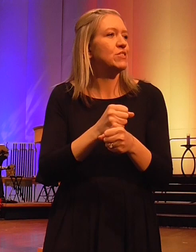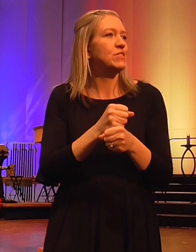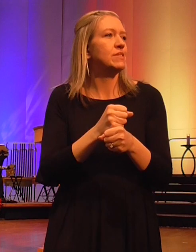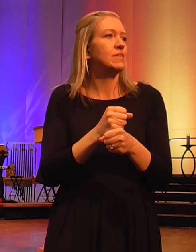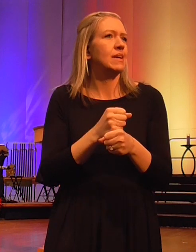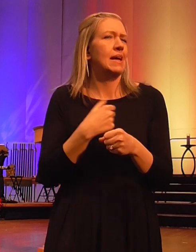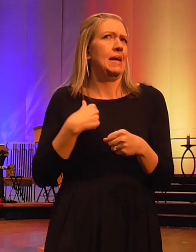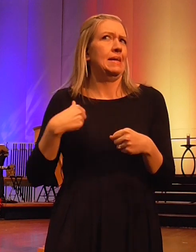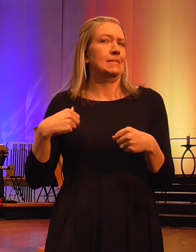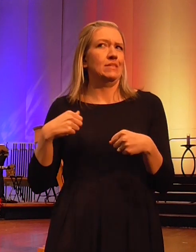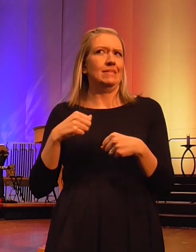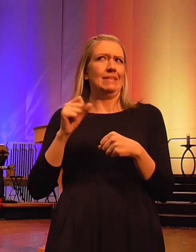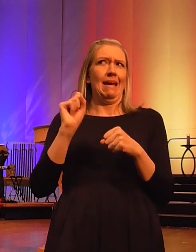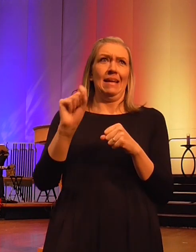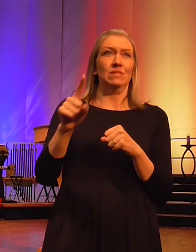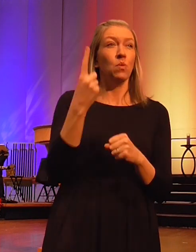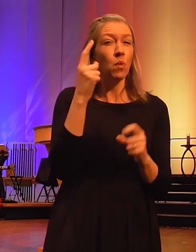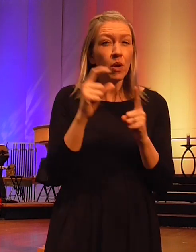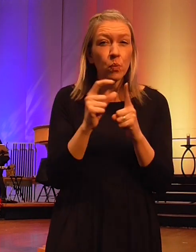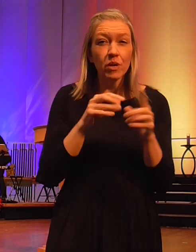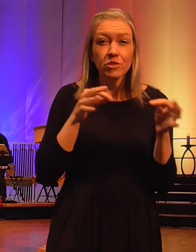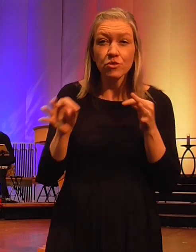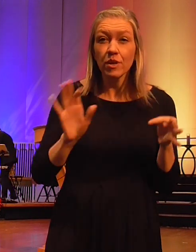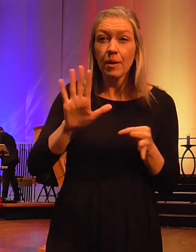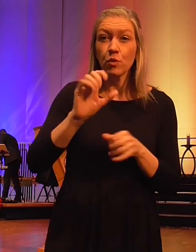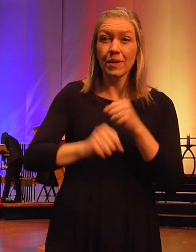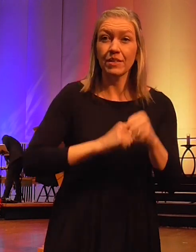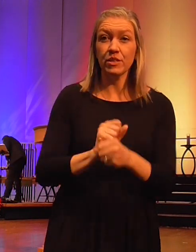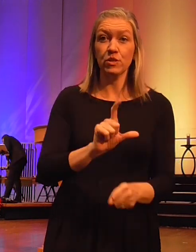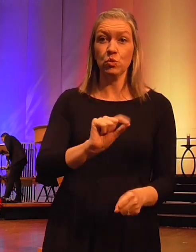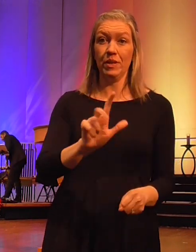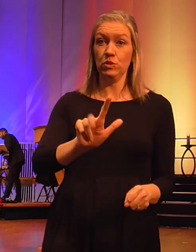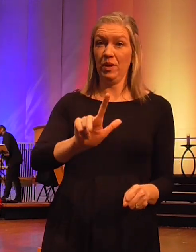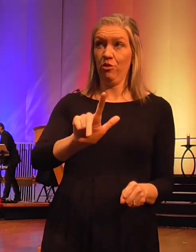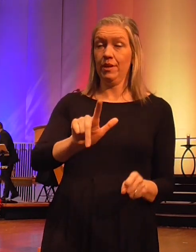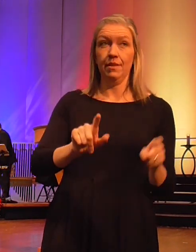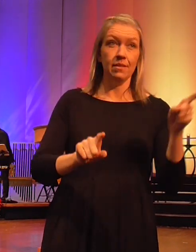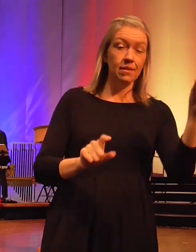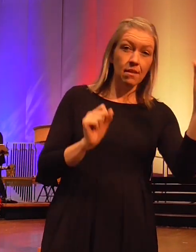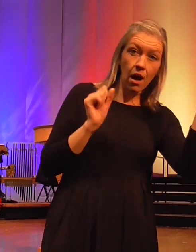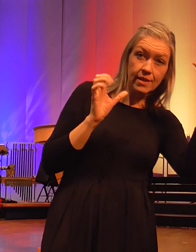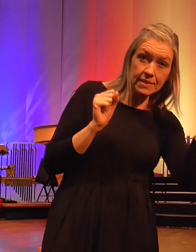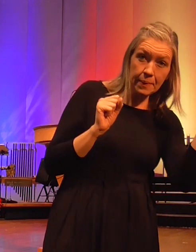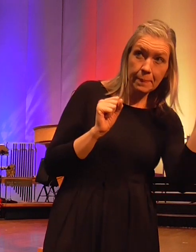Well, I dare ask it. One word to describe your 2023. Anybody? Awesome.